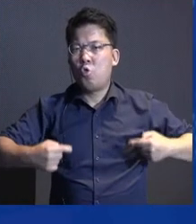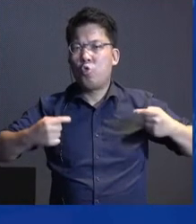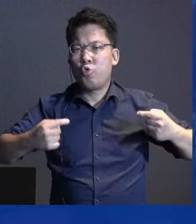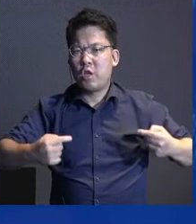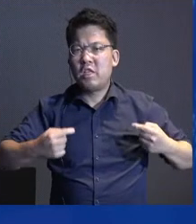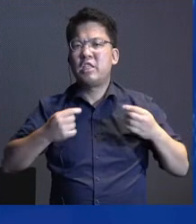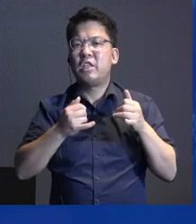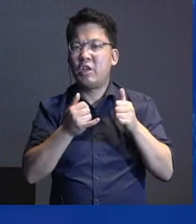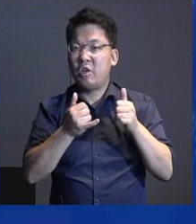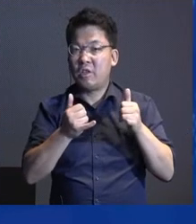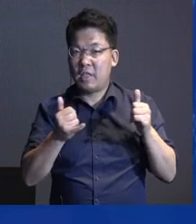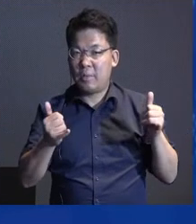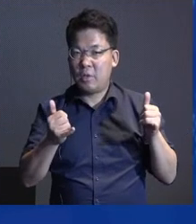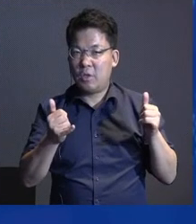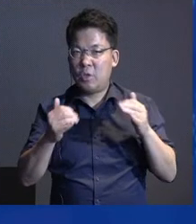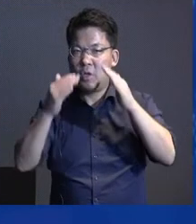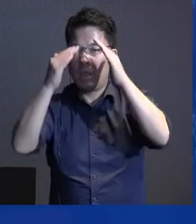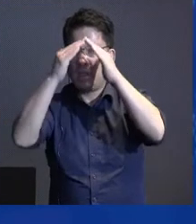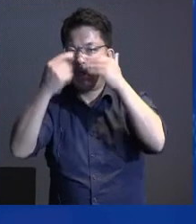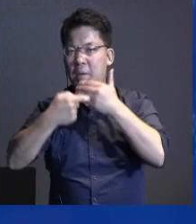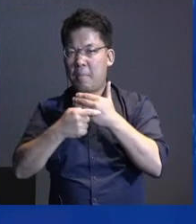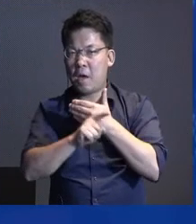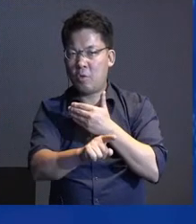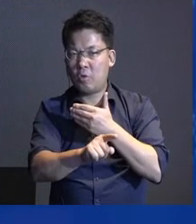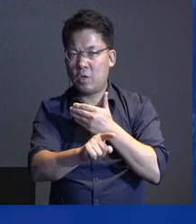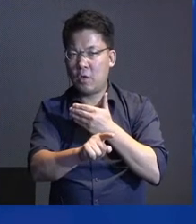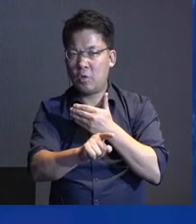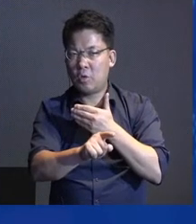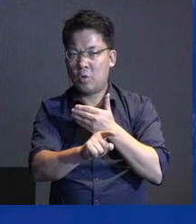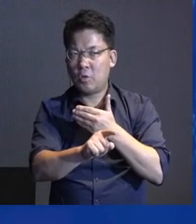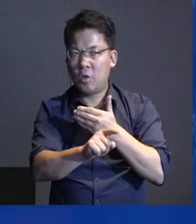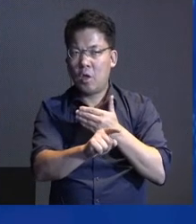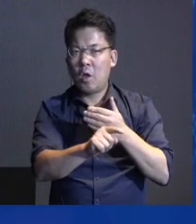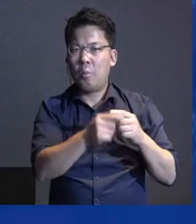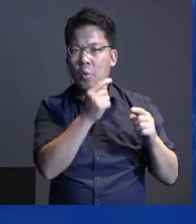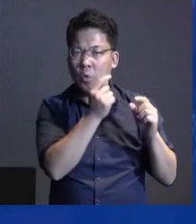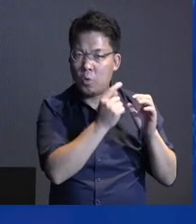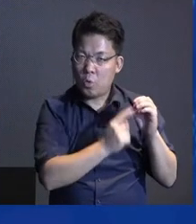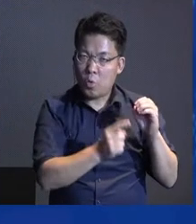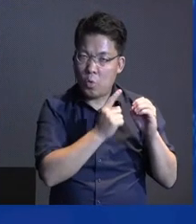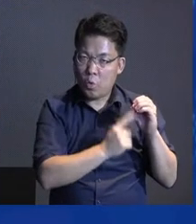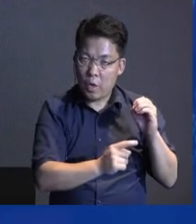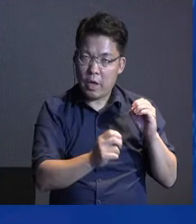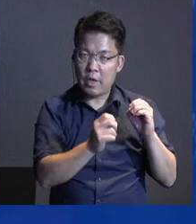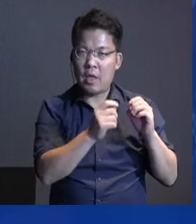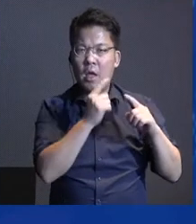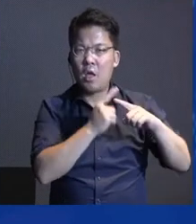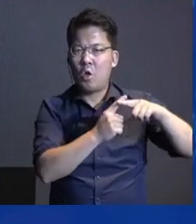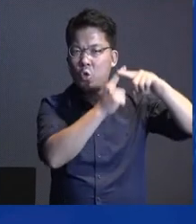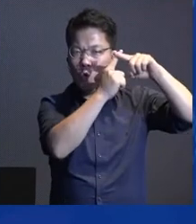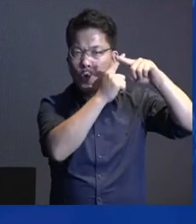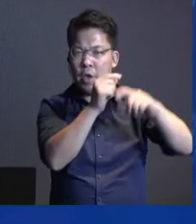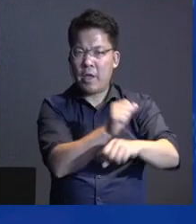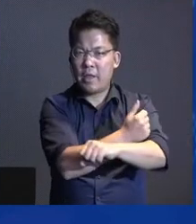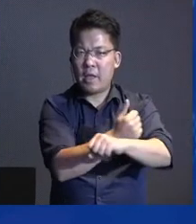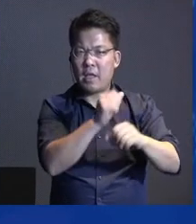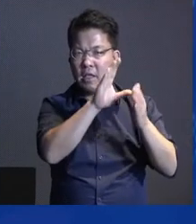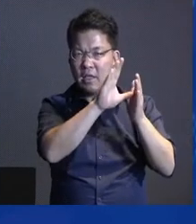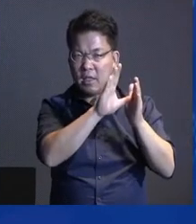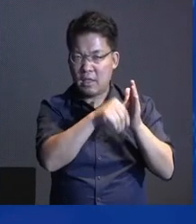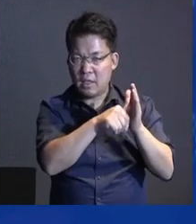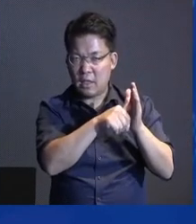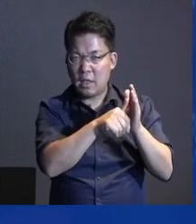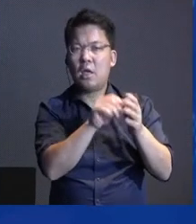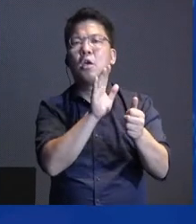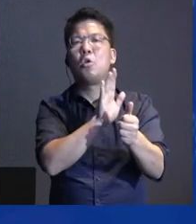the temple, to the church, or to visit friends, or go to the market. And during our